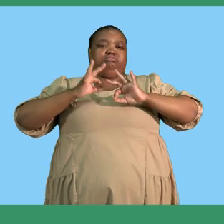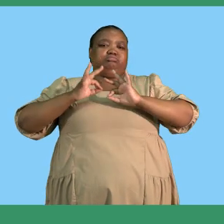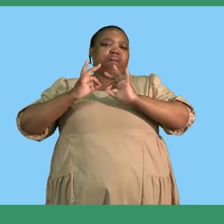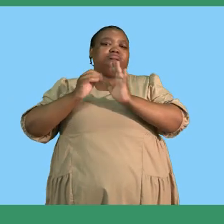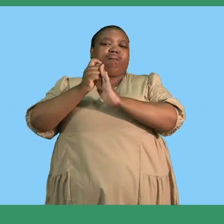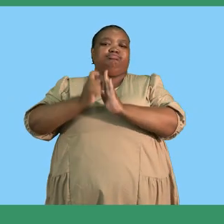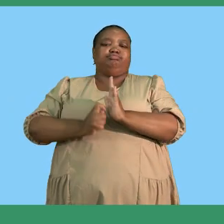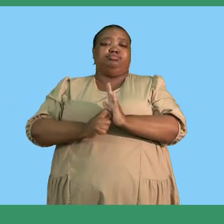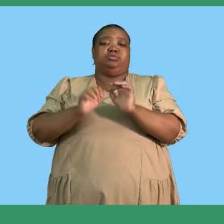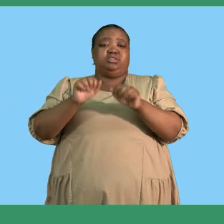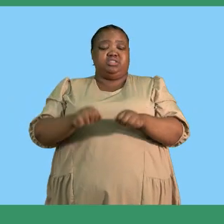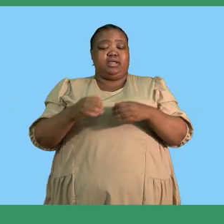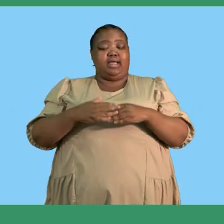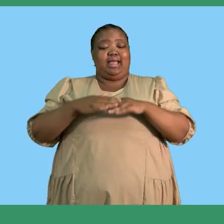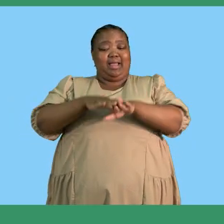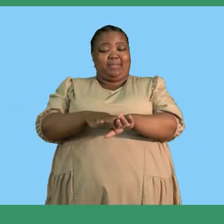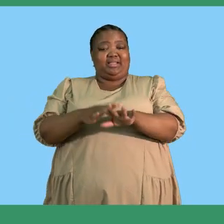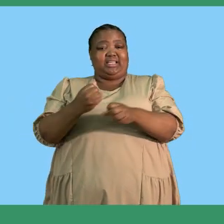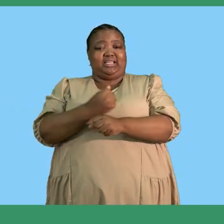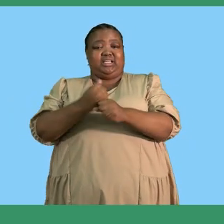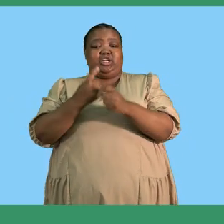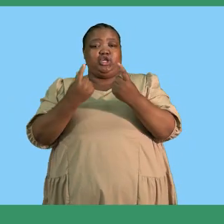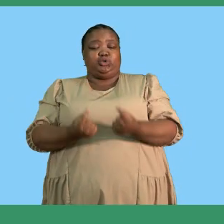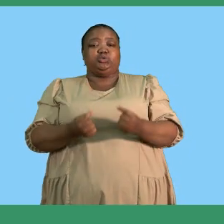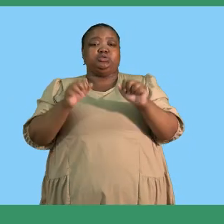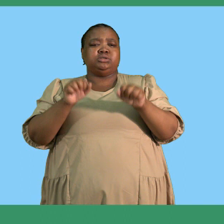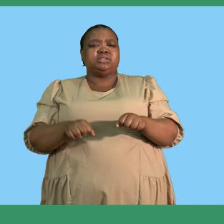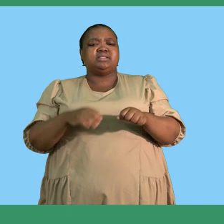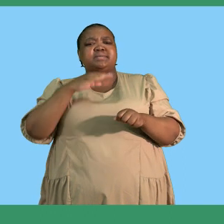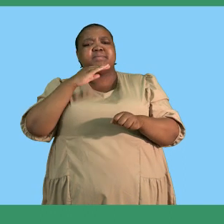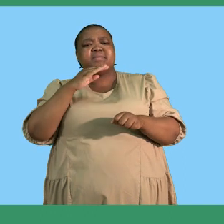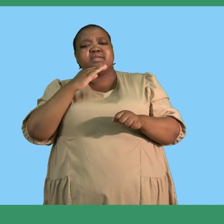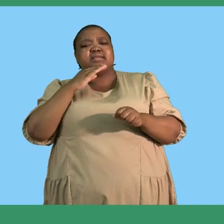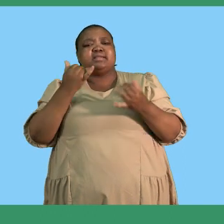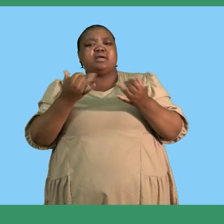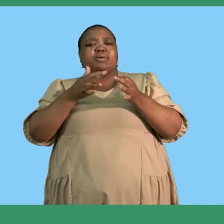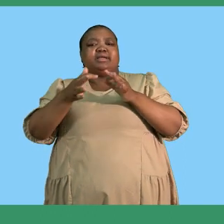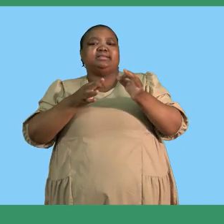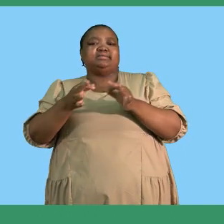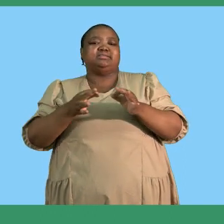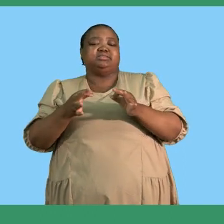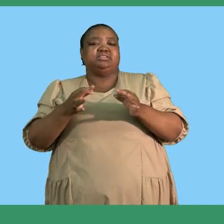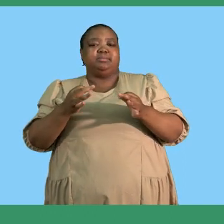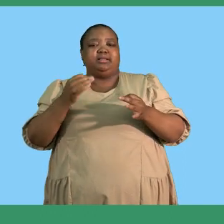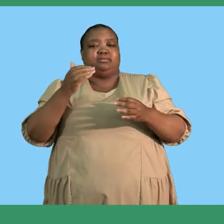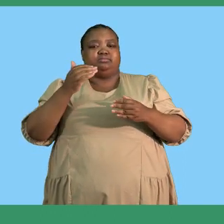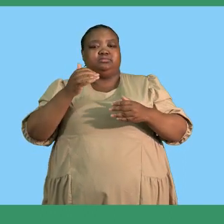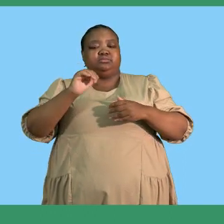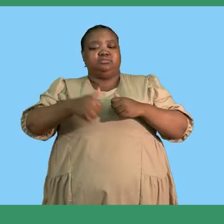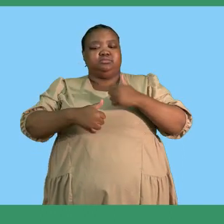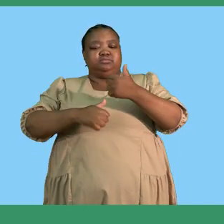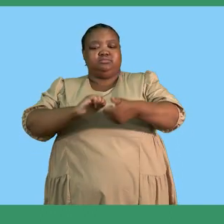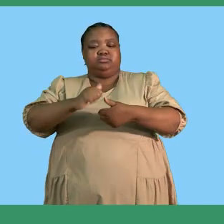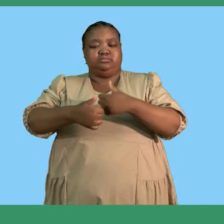are asked for the application, it means that you must then explain the steps as